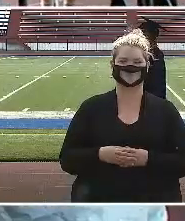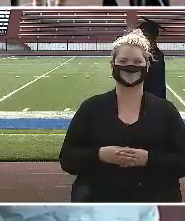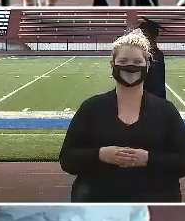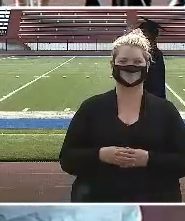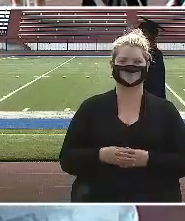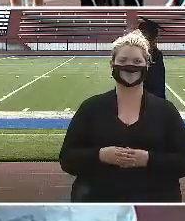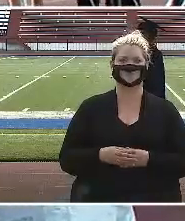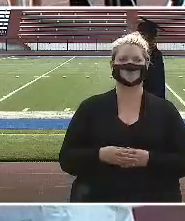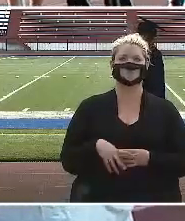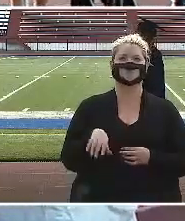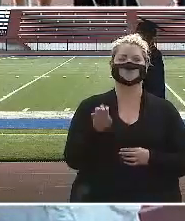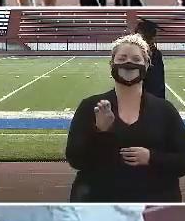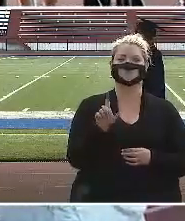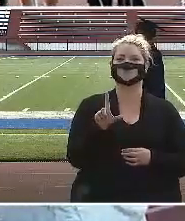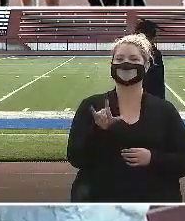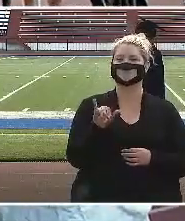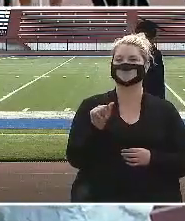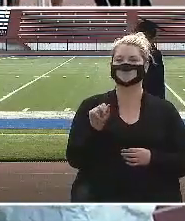Eliana Walters.